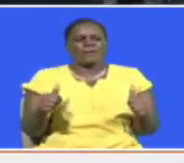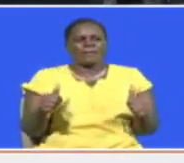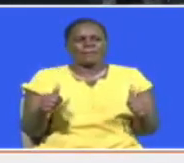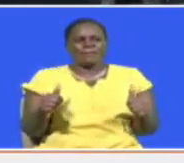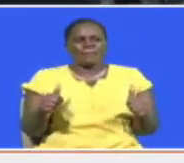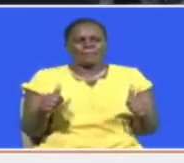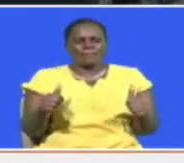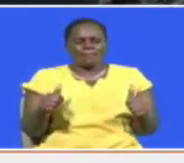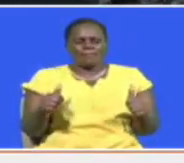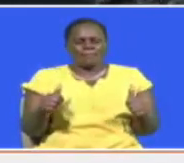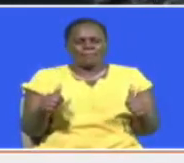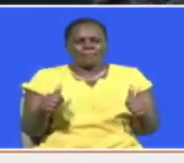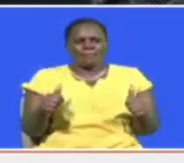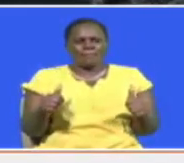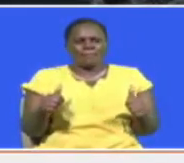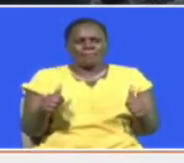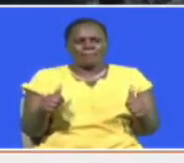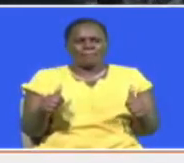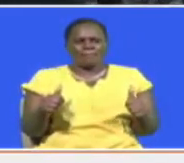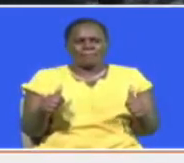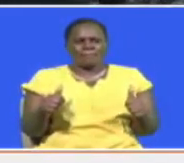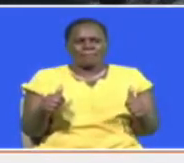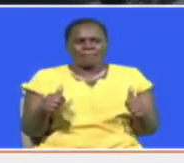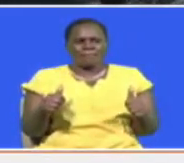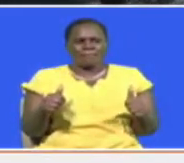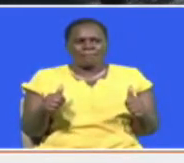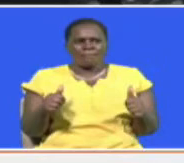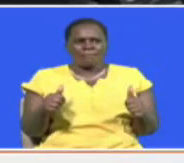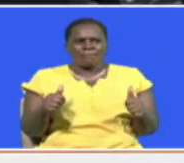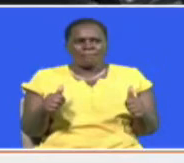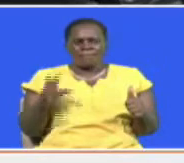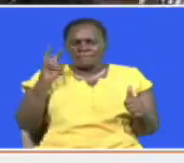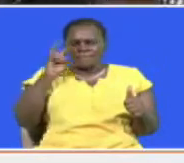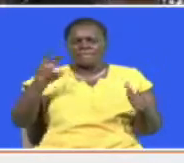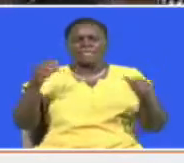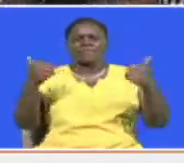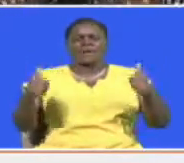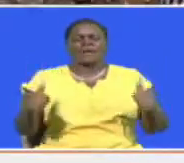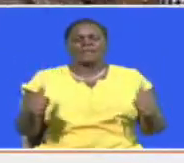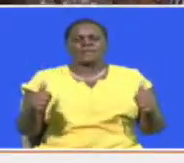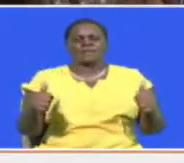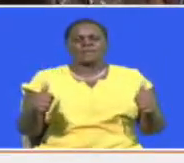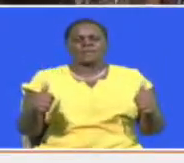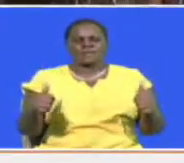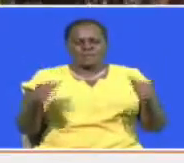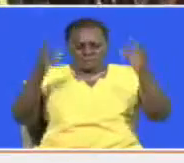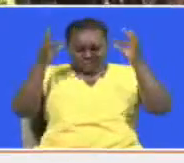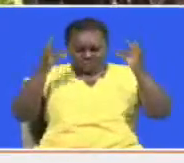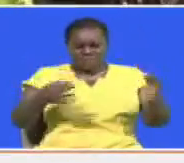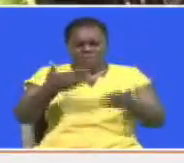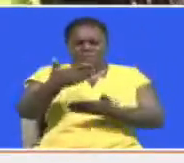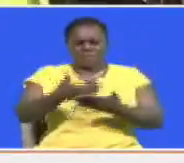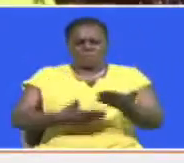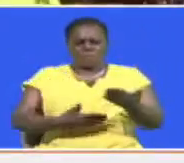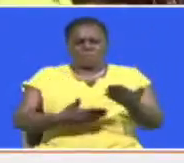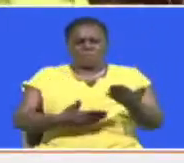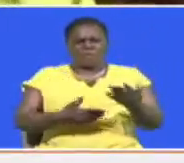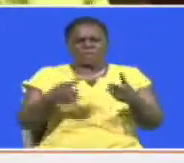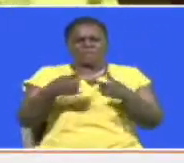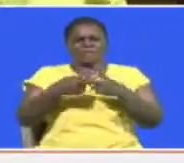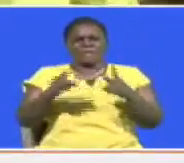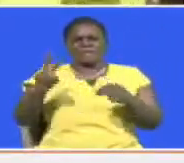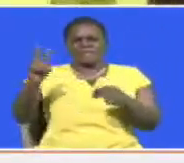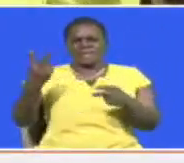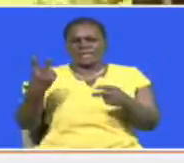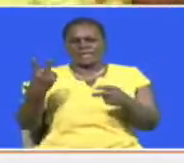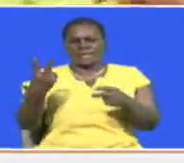body without or with missing organs. We have not seen one. The conclusion of the autopsies now marks the start of a